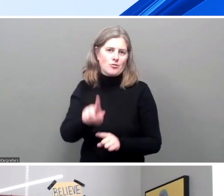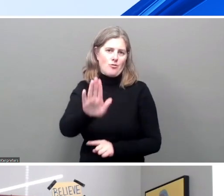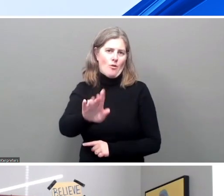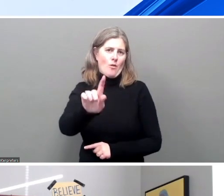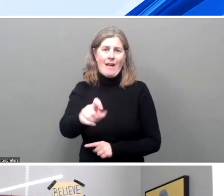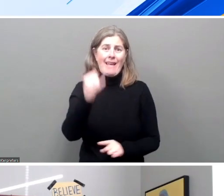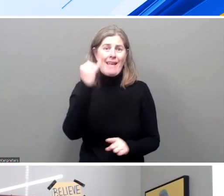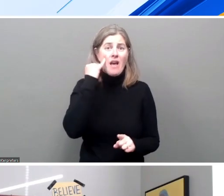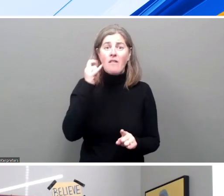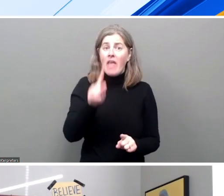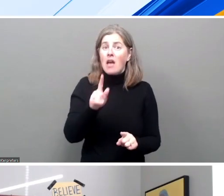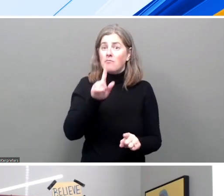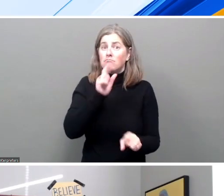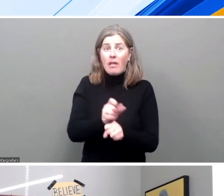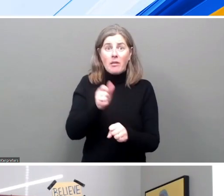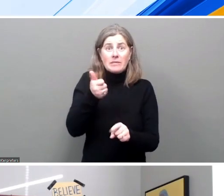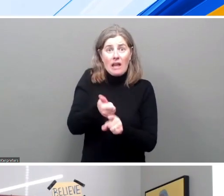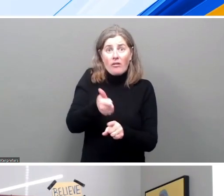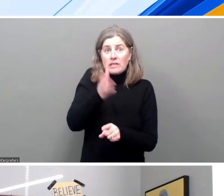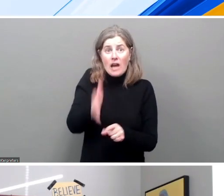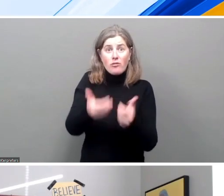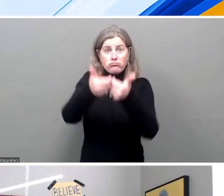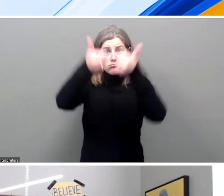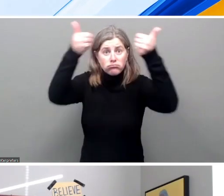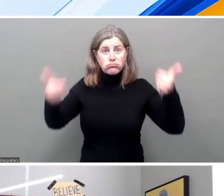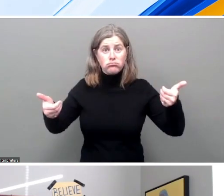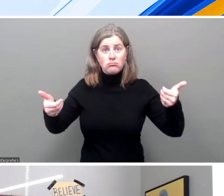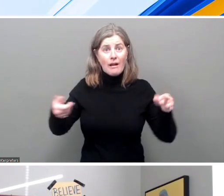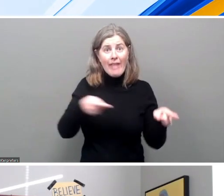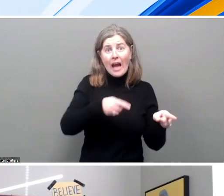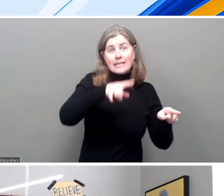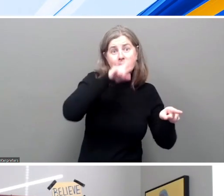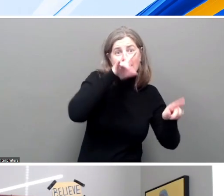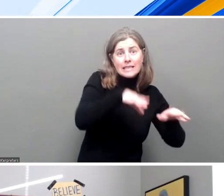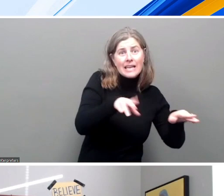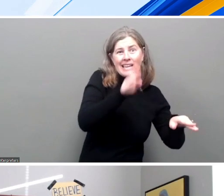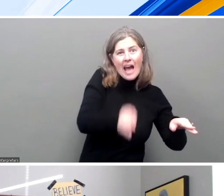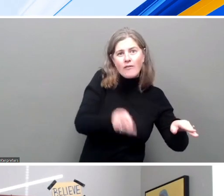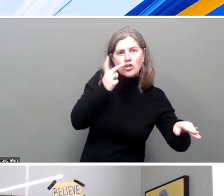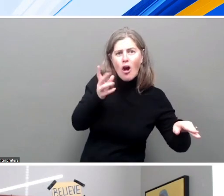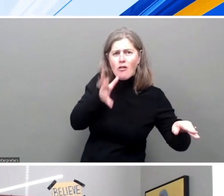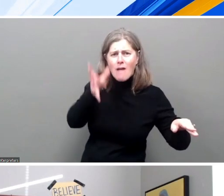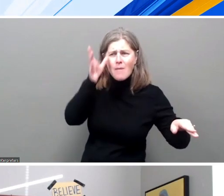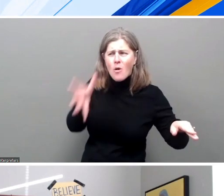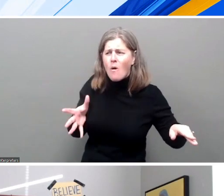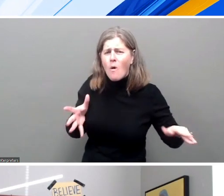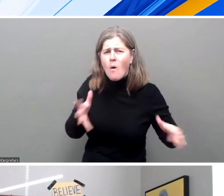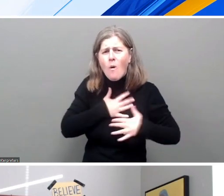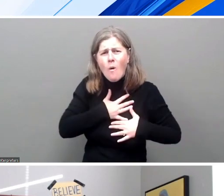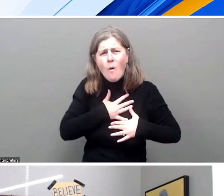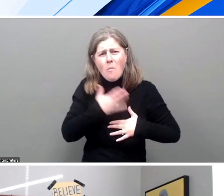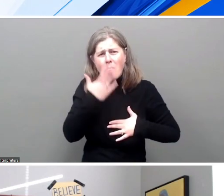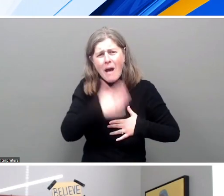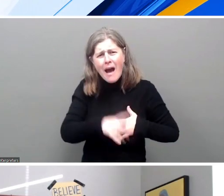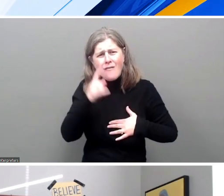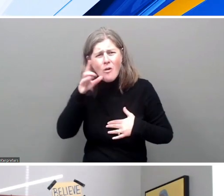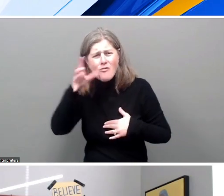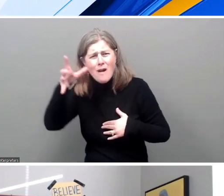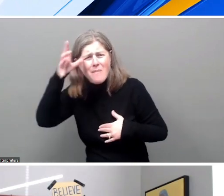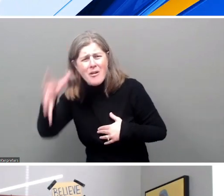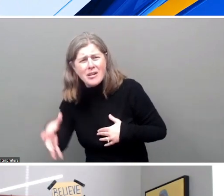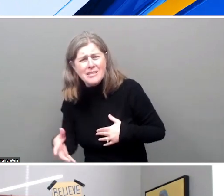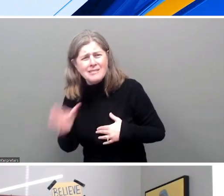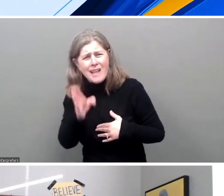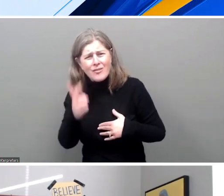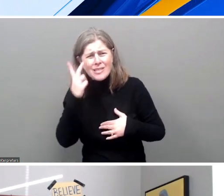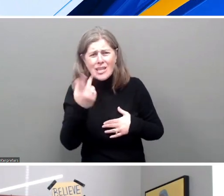never interacted and nobody ever saw their grandparents ever again, which would just want to say would be really bad for the grandparents,